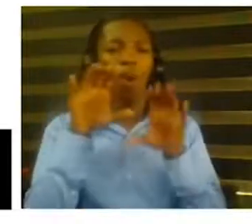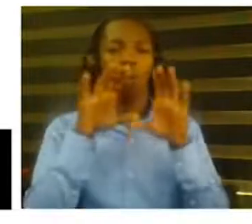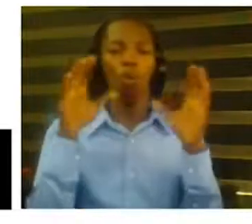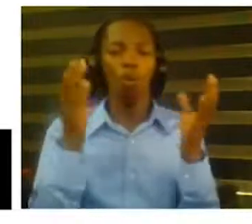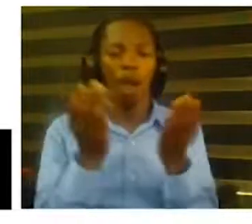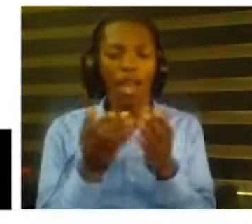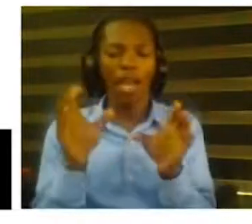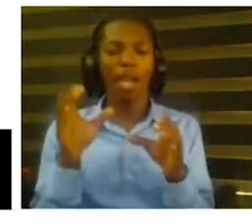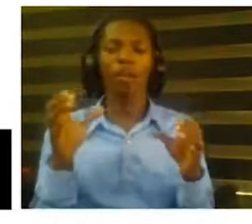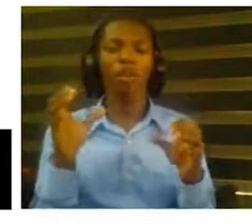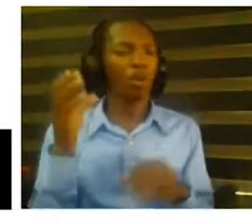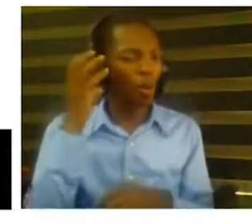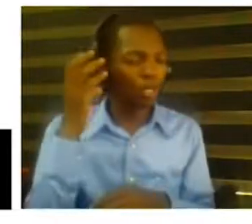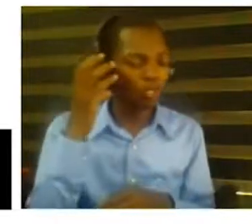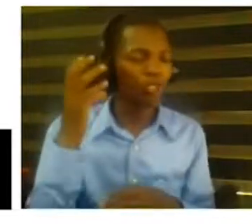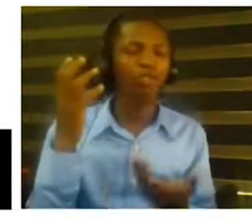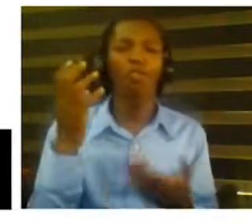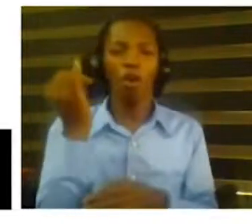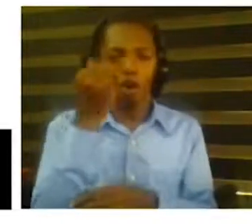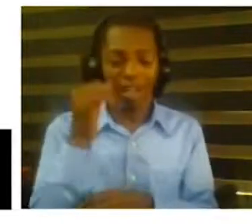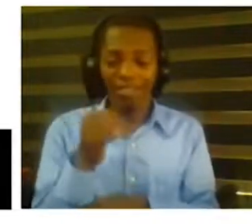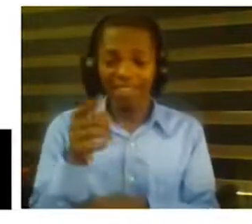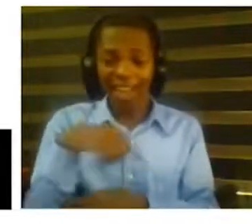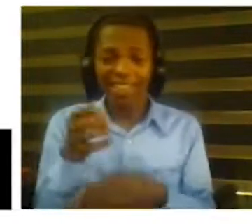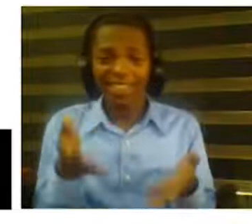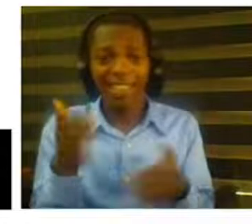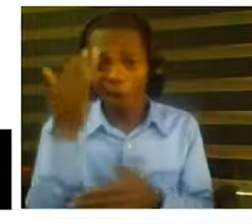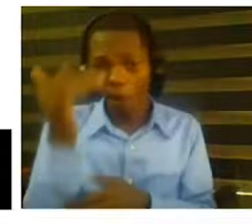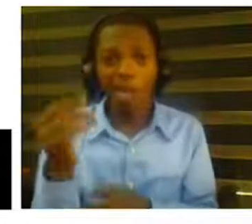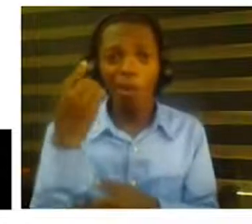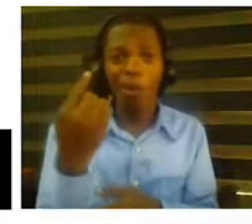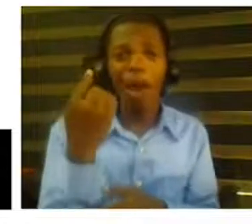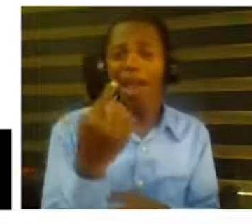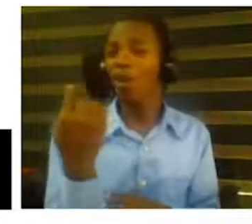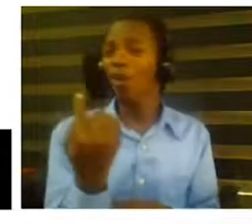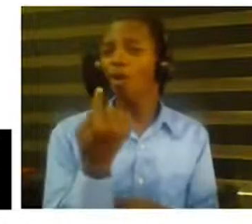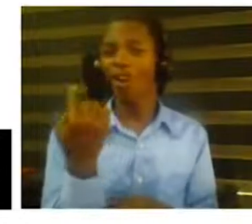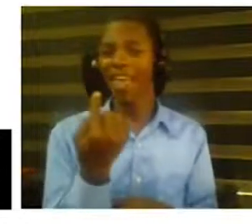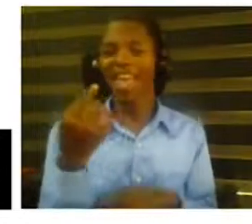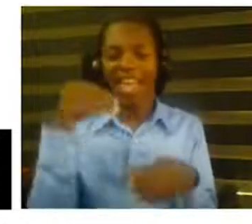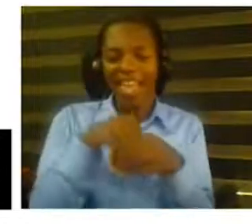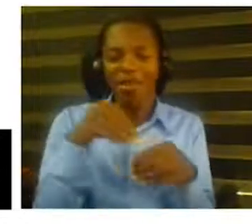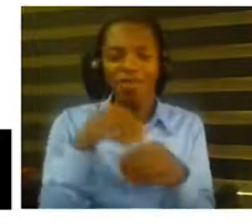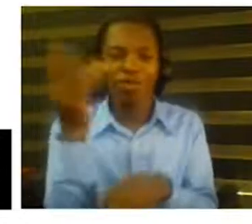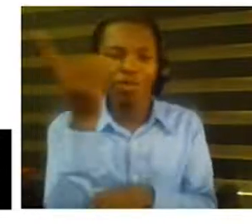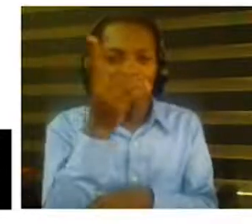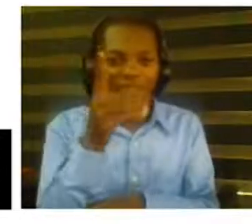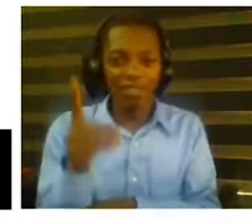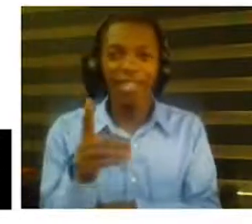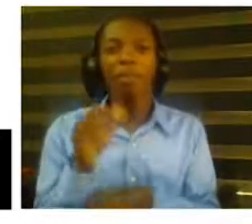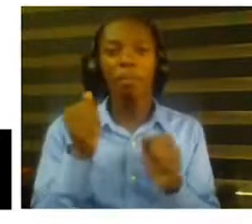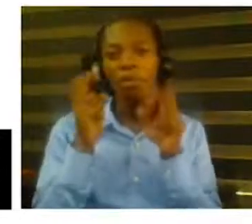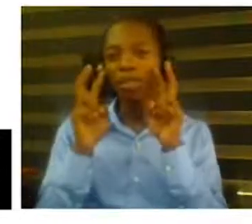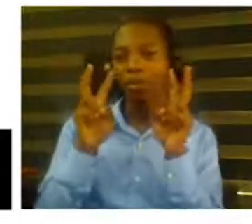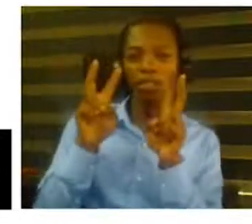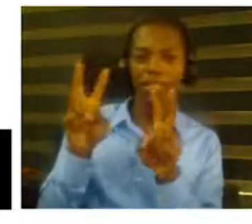one reason and one reason only, and that is inclusive design. On screen you can see me as a designer, as